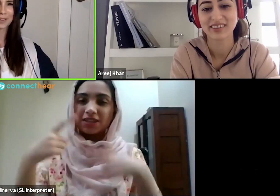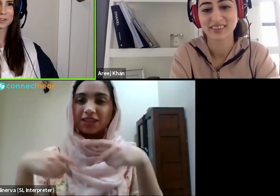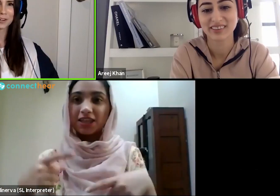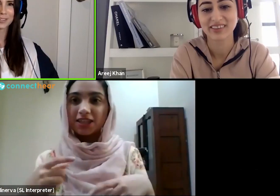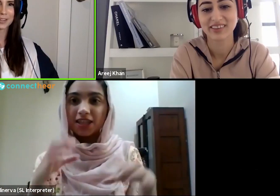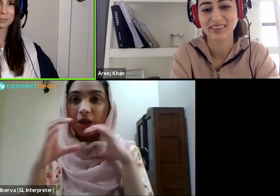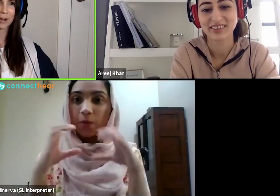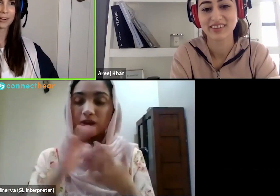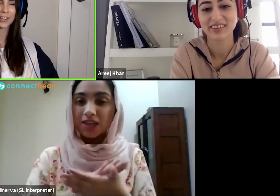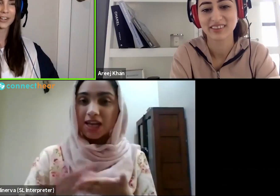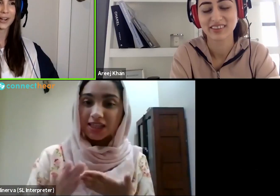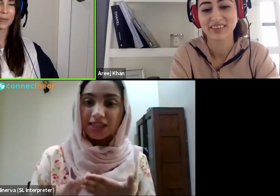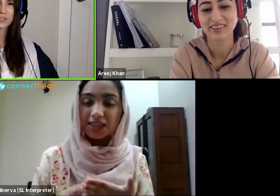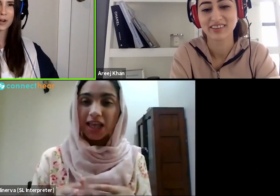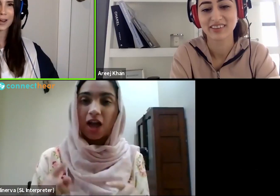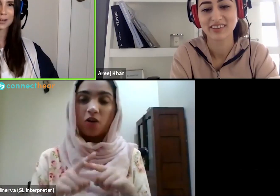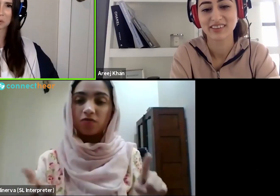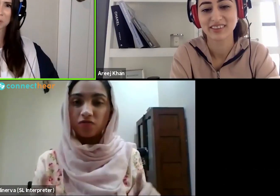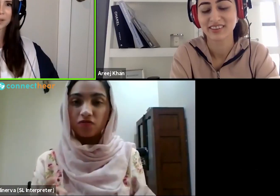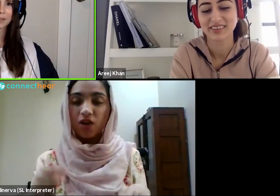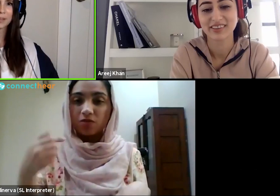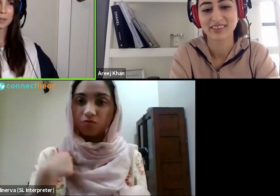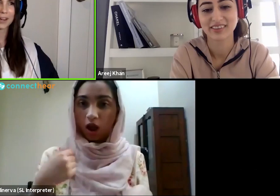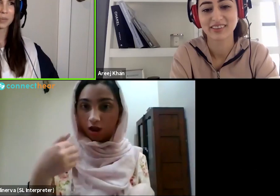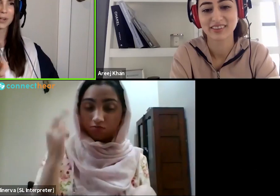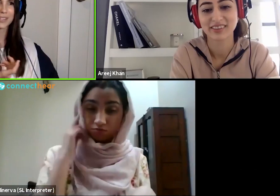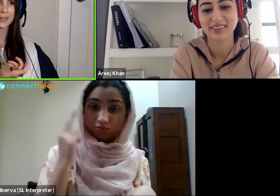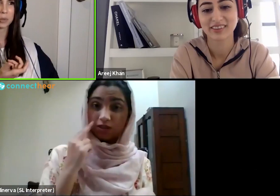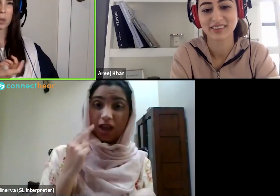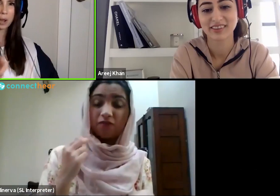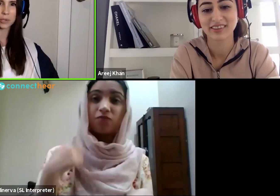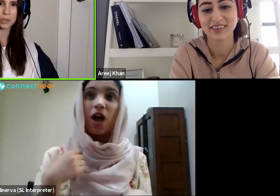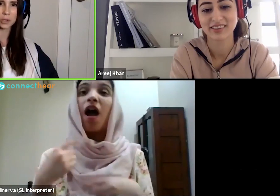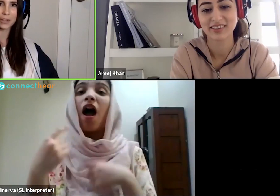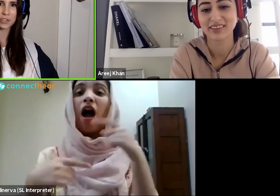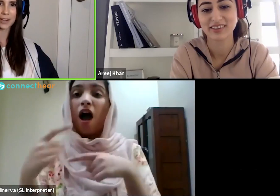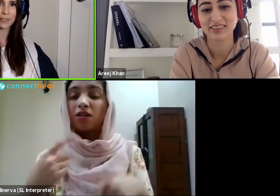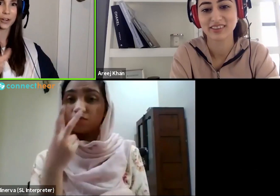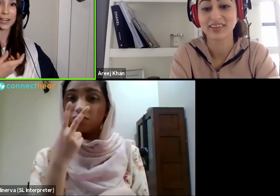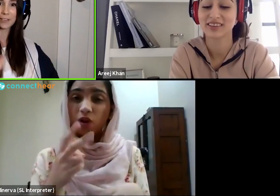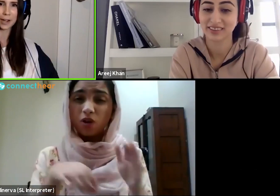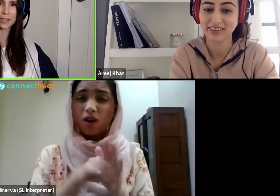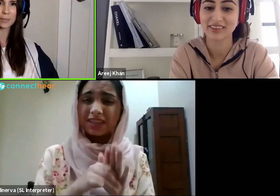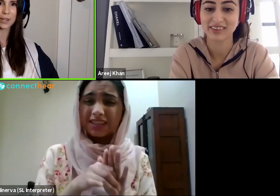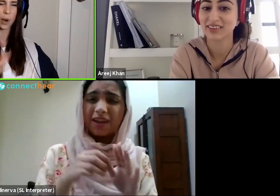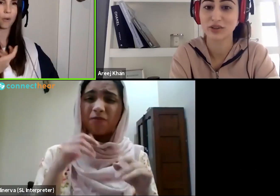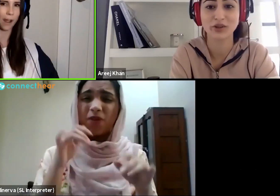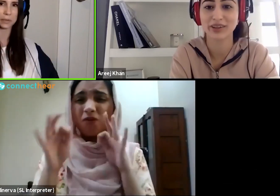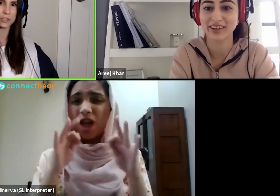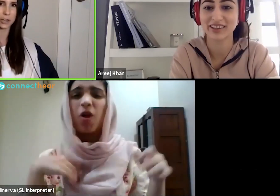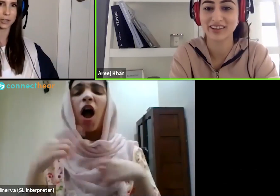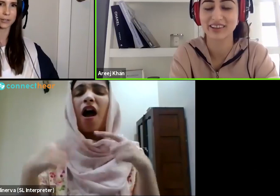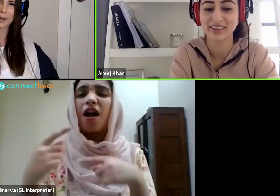whole past year as a deaf blogger. I was trying a little bit, but it really didn't blow up until the last year, I think, for any of us, because we all